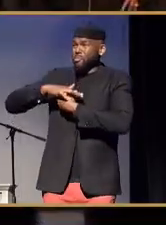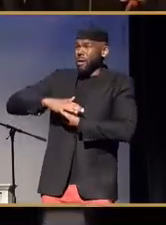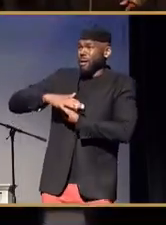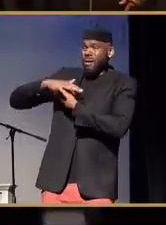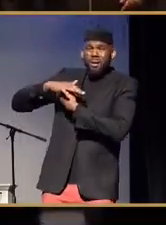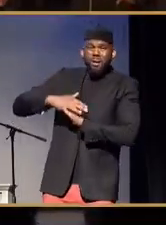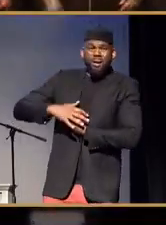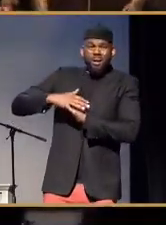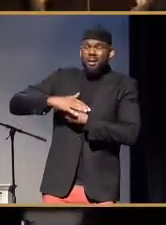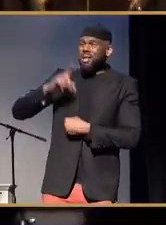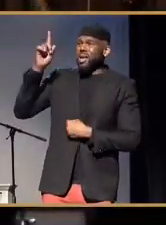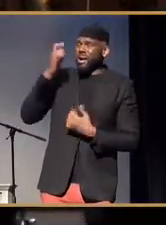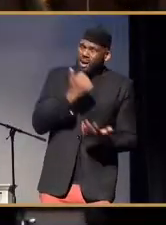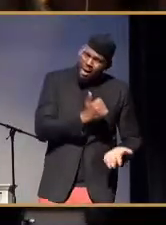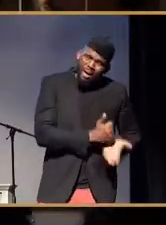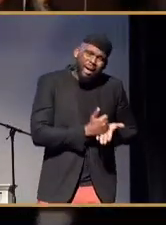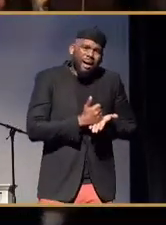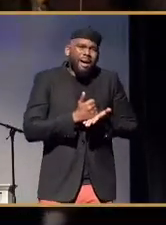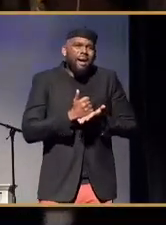know.